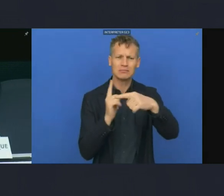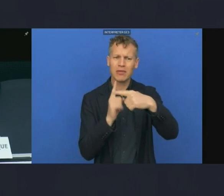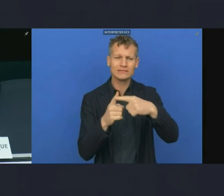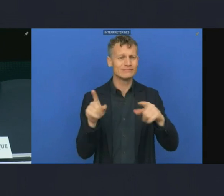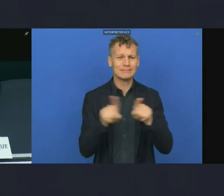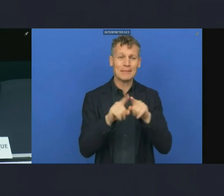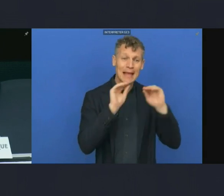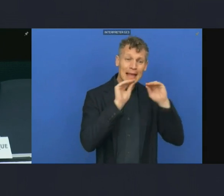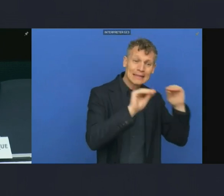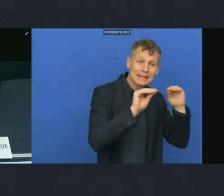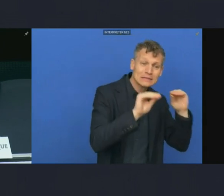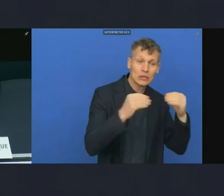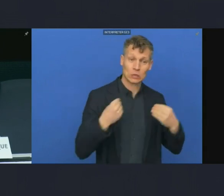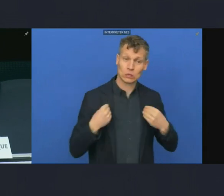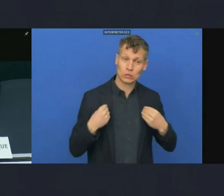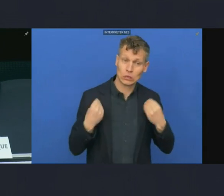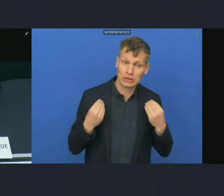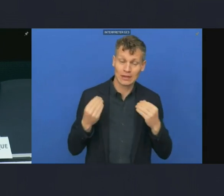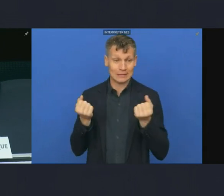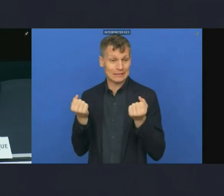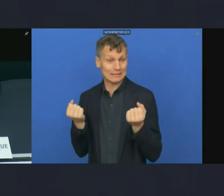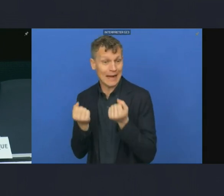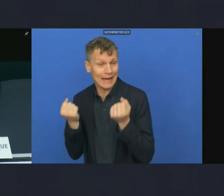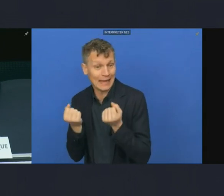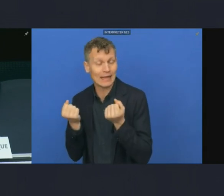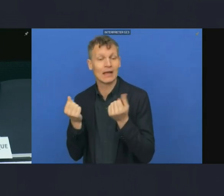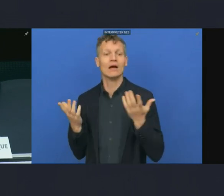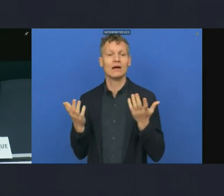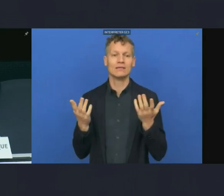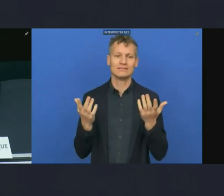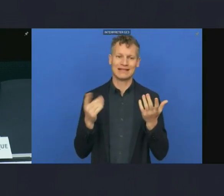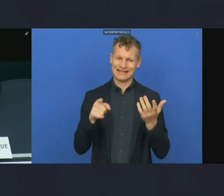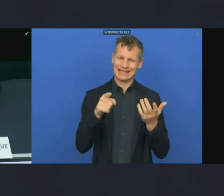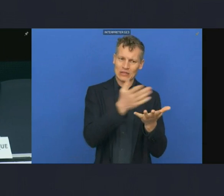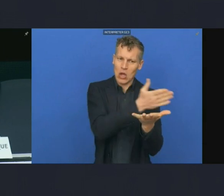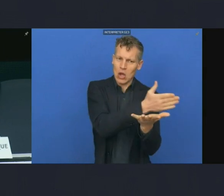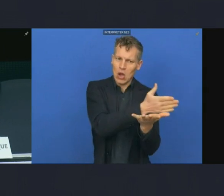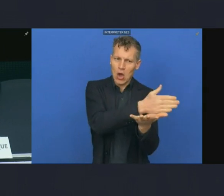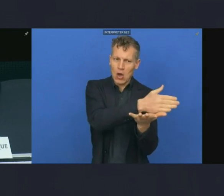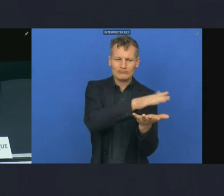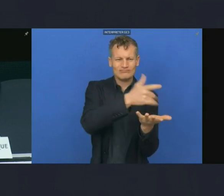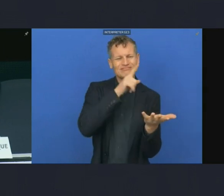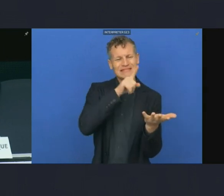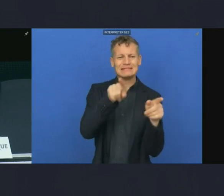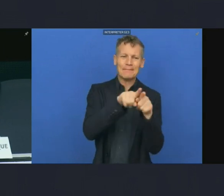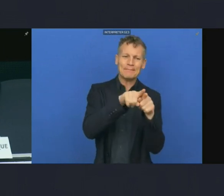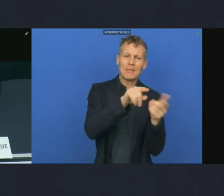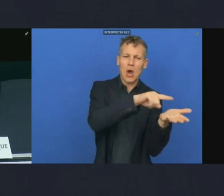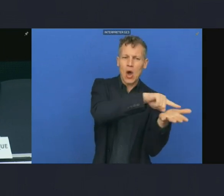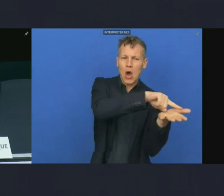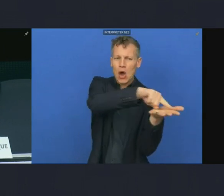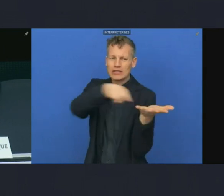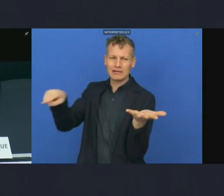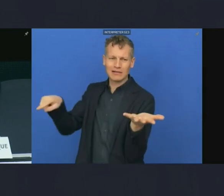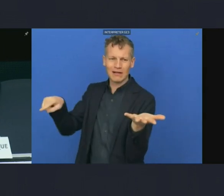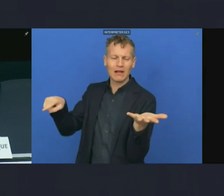training, and which are also, I would say, horizontal priorities of the Commission and which now apply to sport.